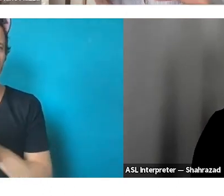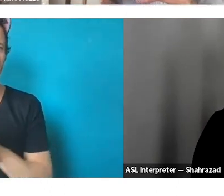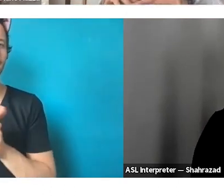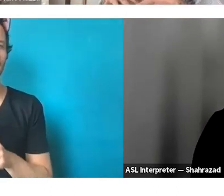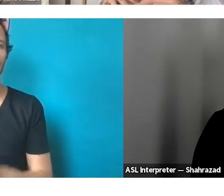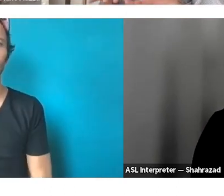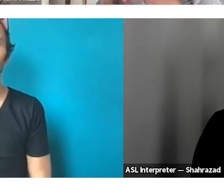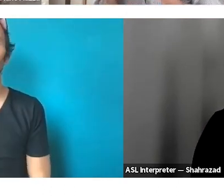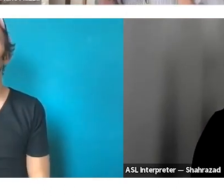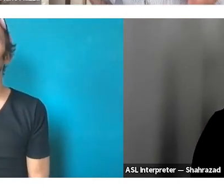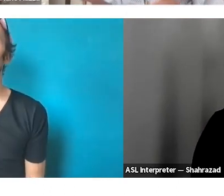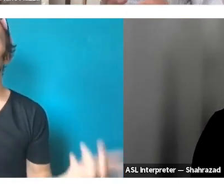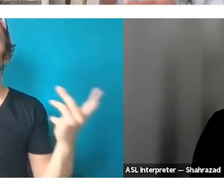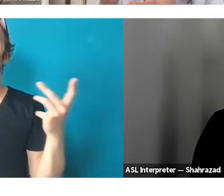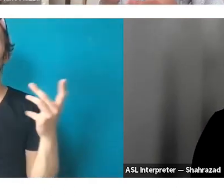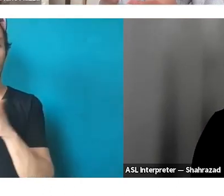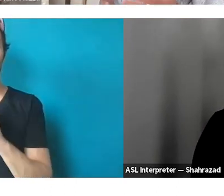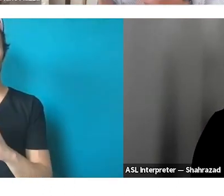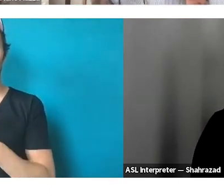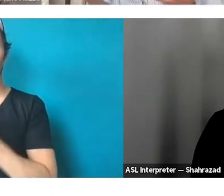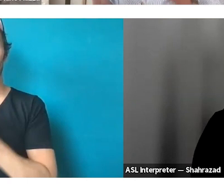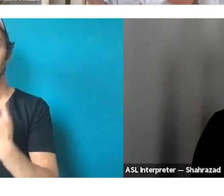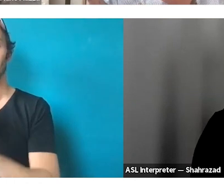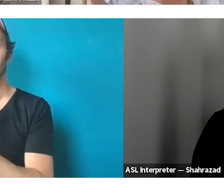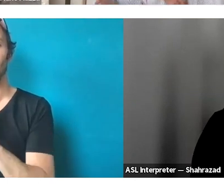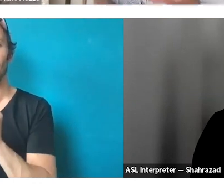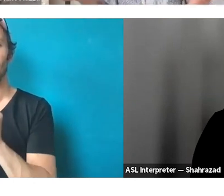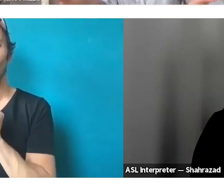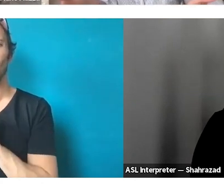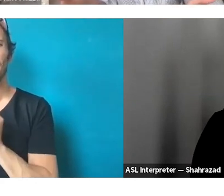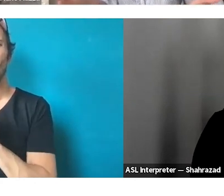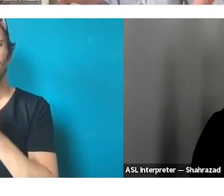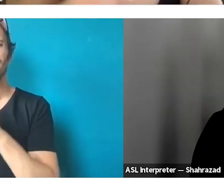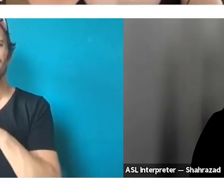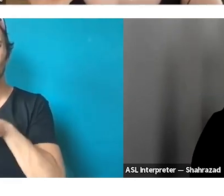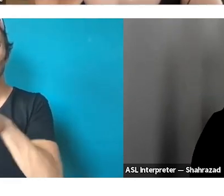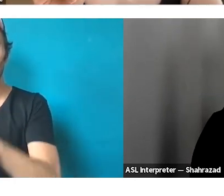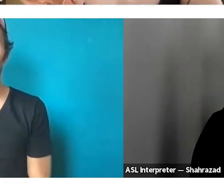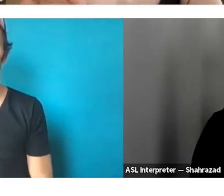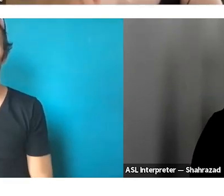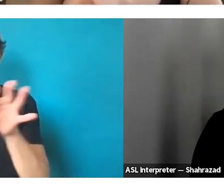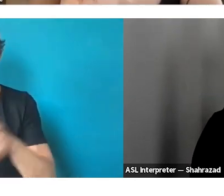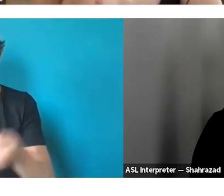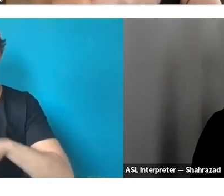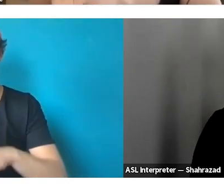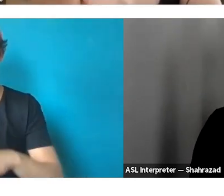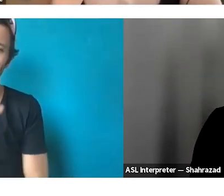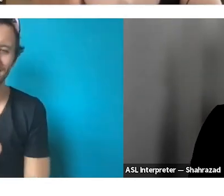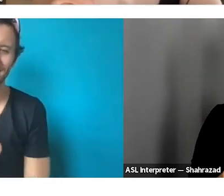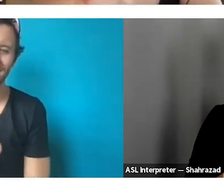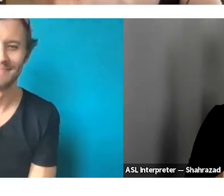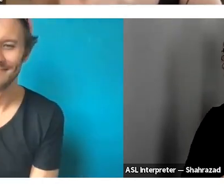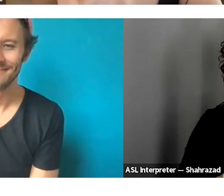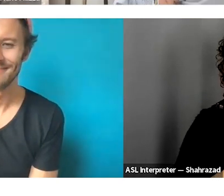like regreen our urban infrastructure to sustain us? And it's possible. God, we can have a whole class about that. In fact, we